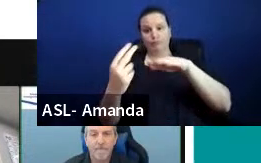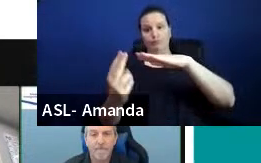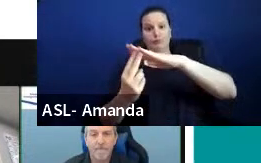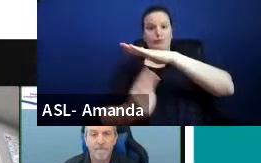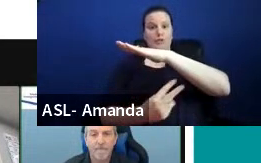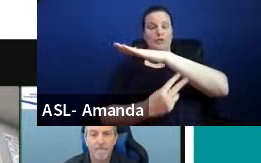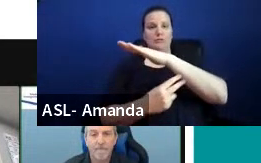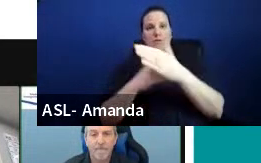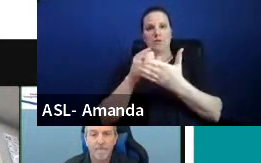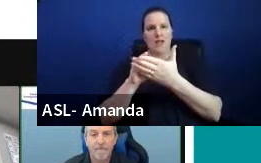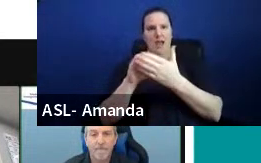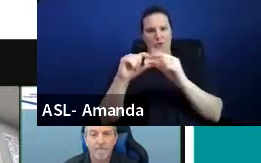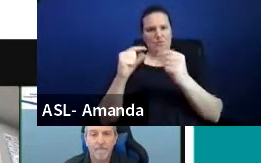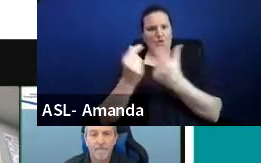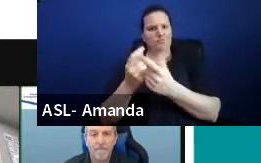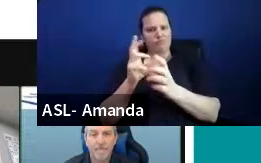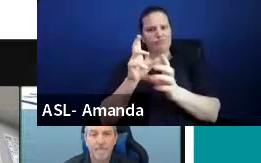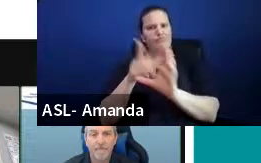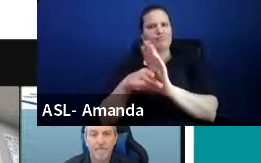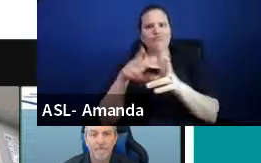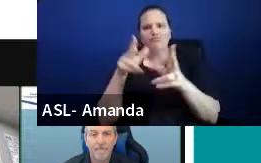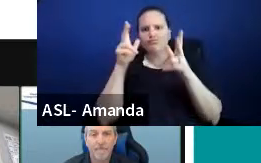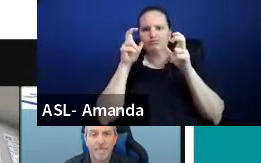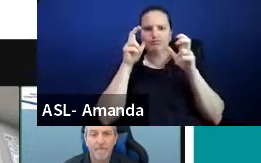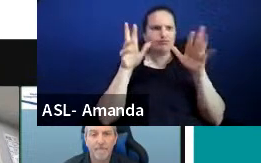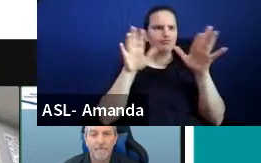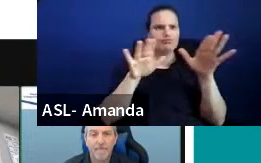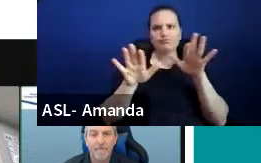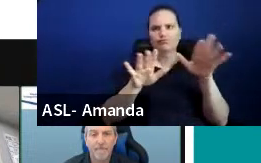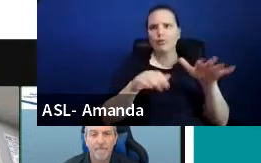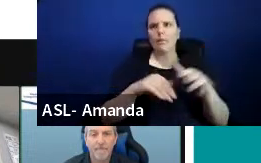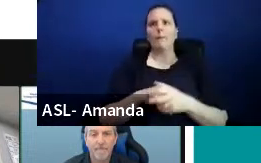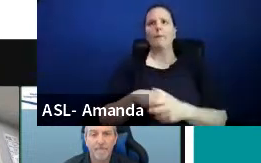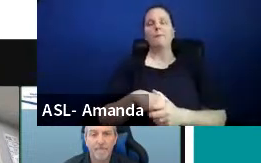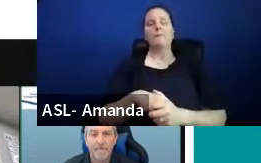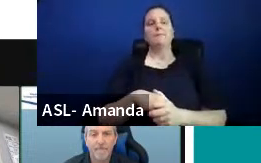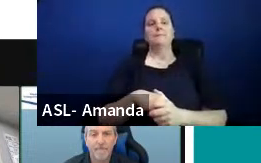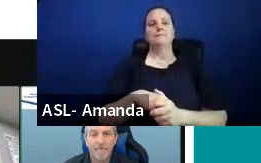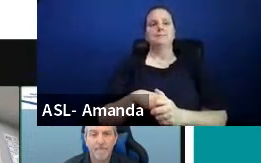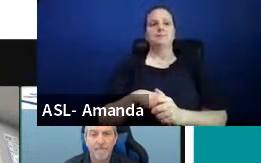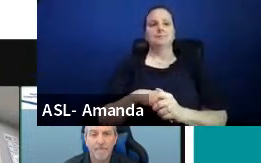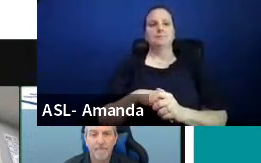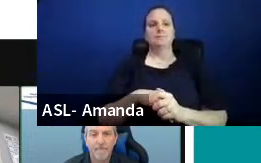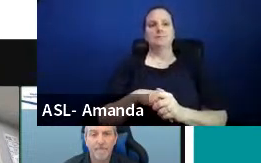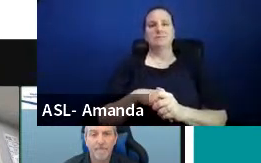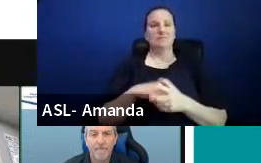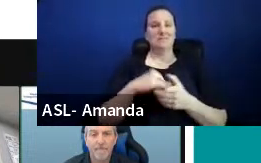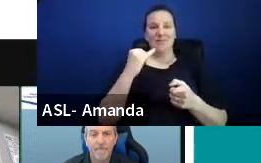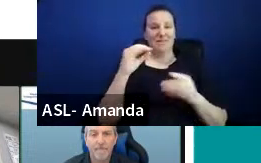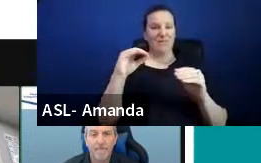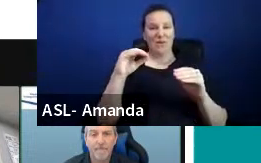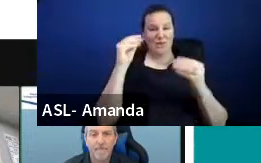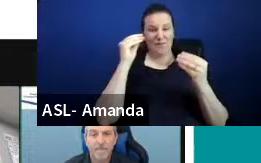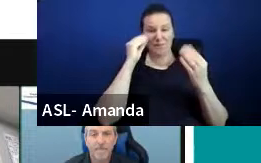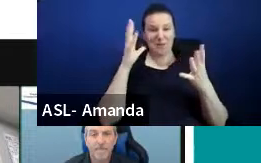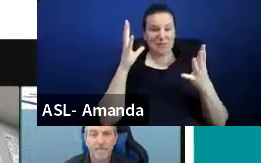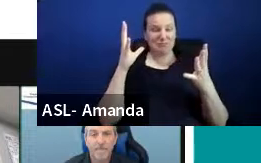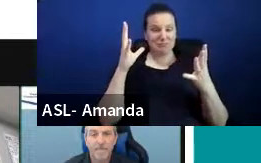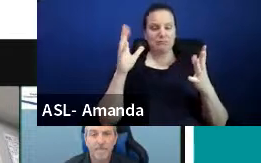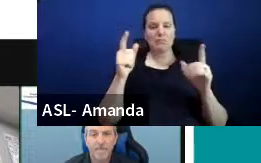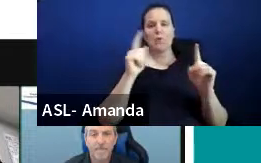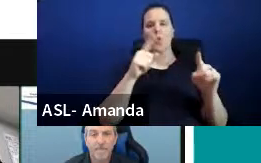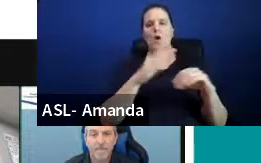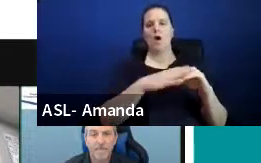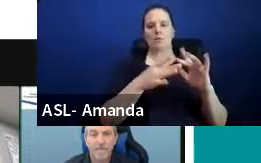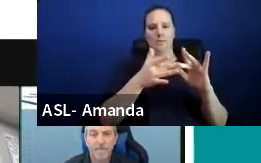the group to tune into. And if you don't have the information, you can go to our